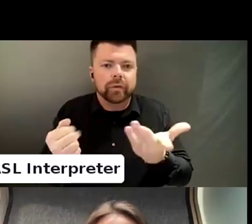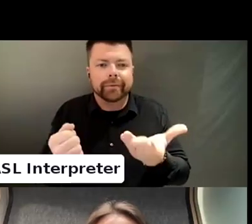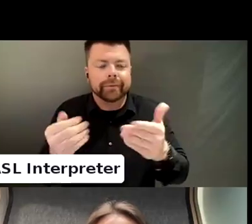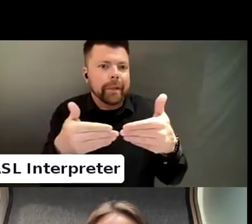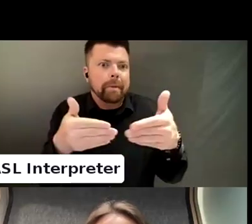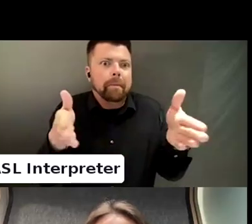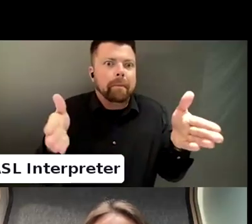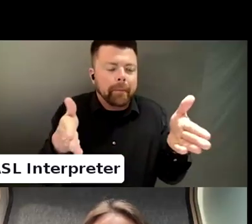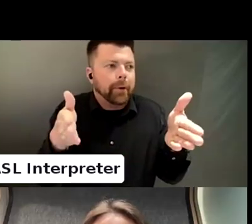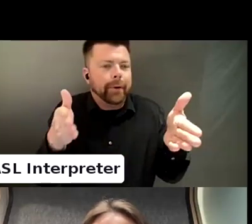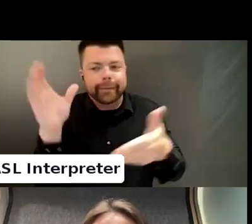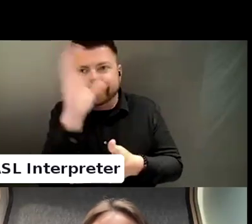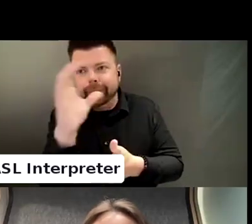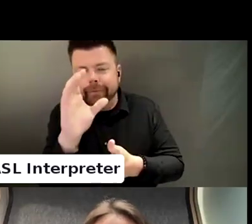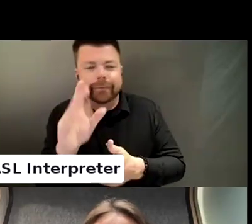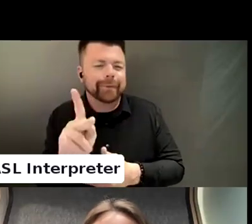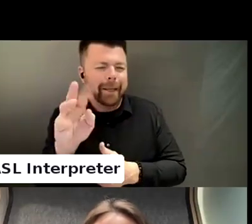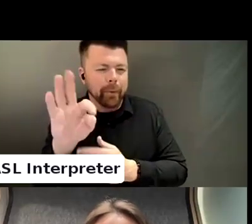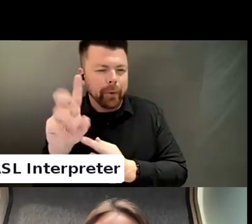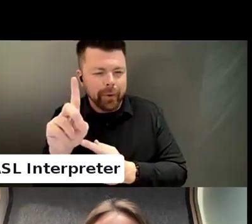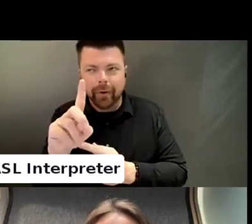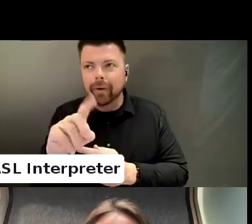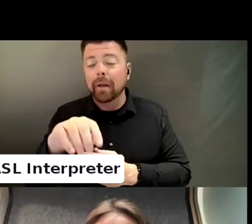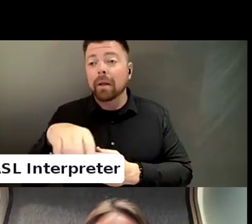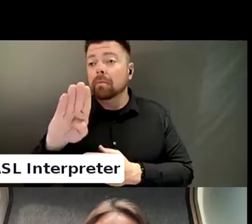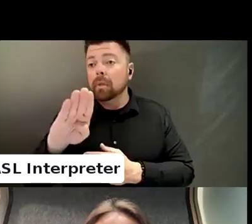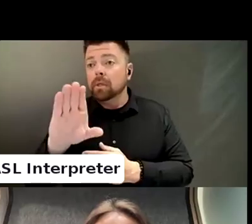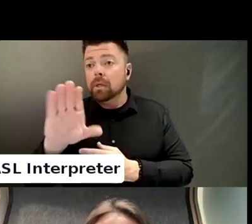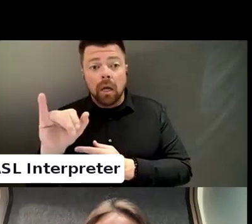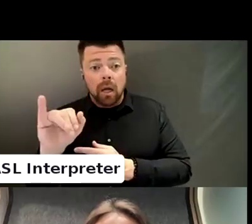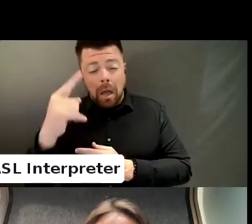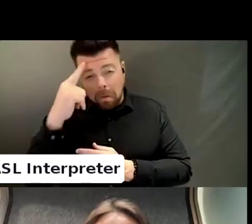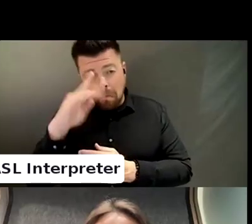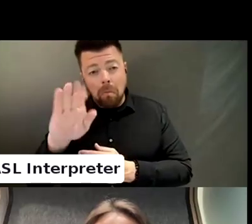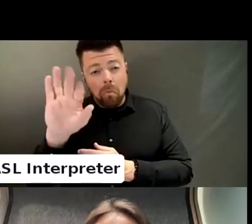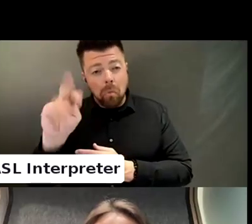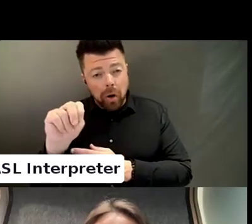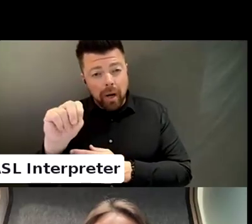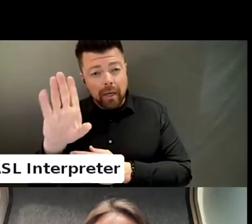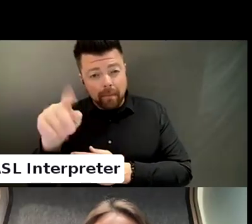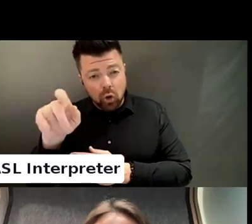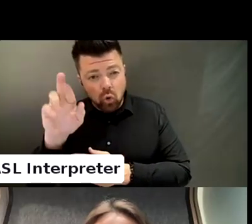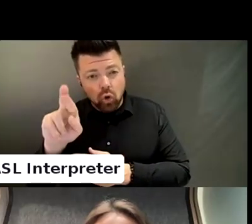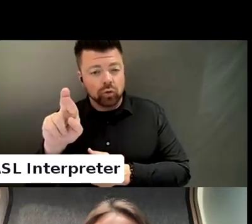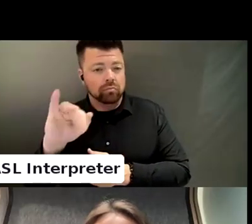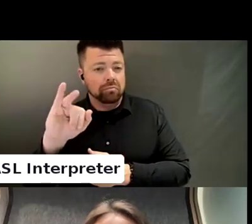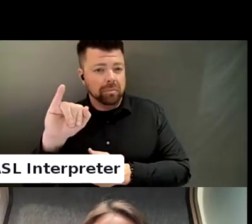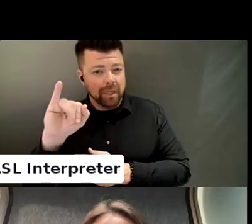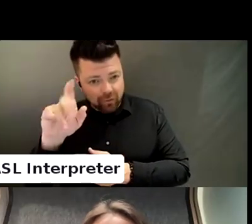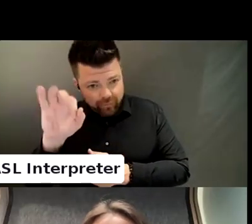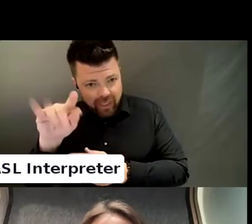or search phrase of brain-computer interface. That will bring up lots of options. And that website is nice because one can